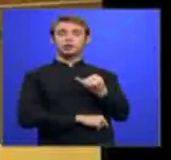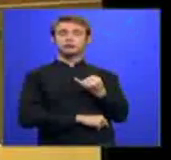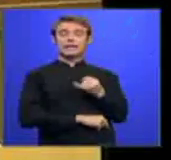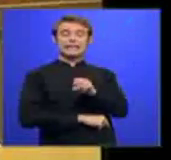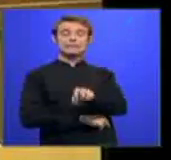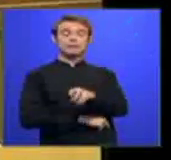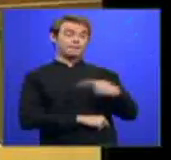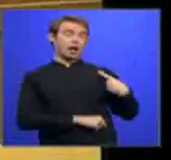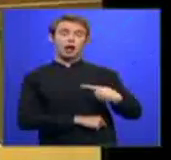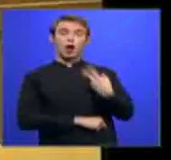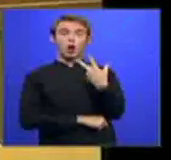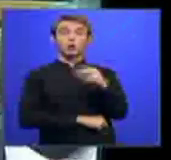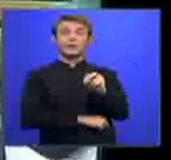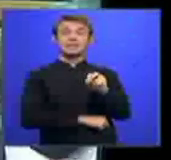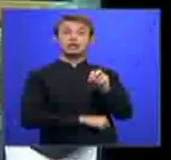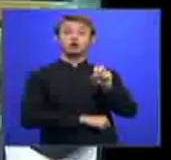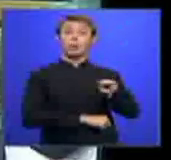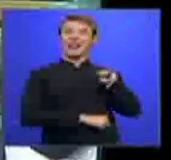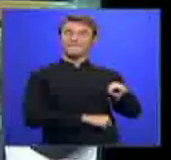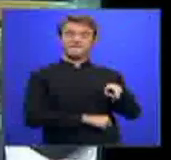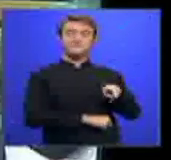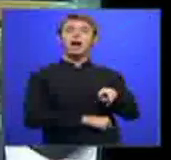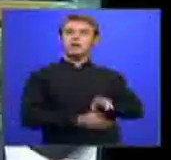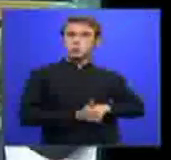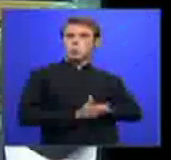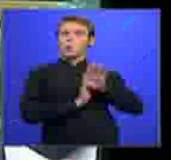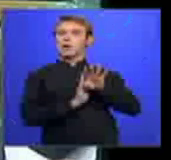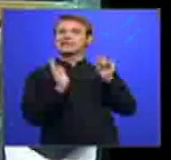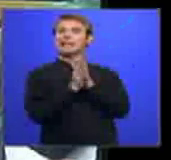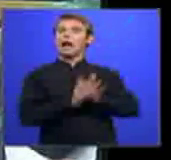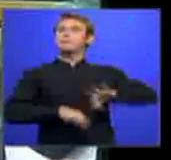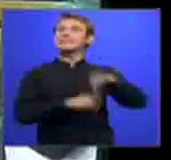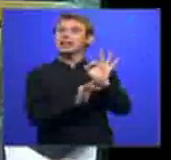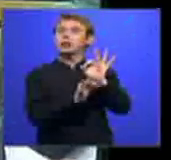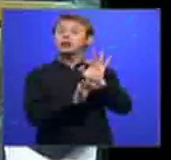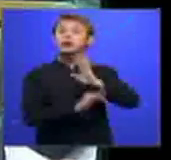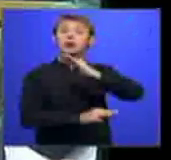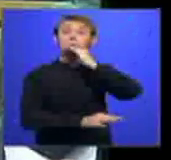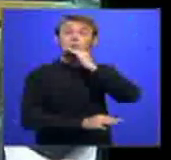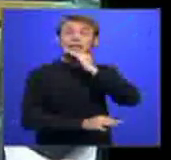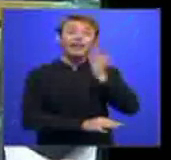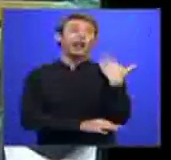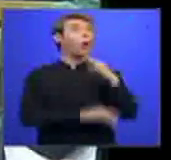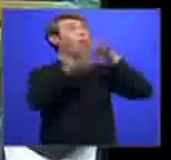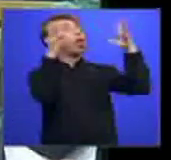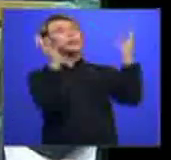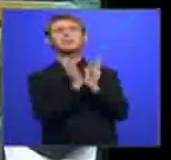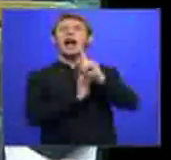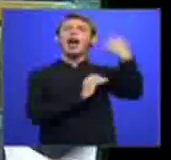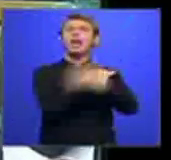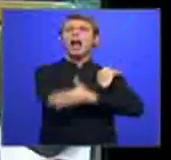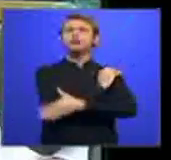September 2012, which is higher than the global average of 4% for last